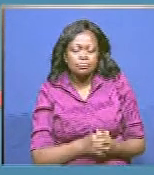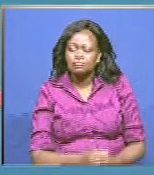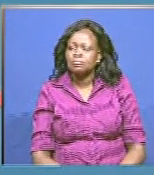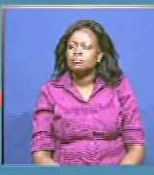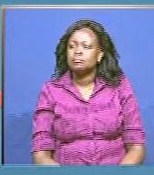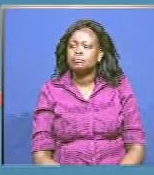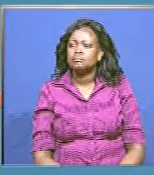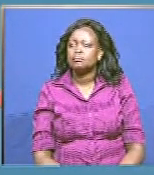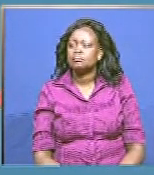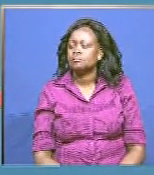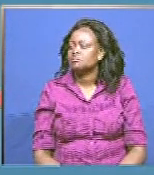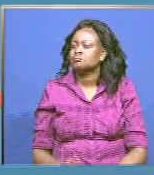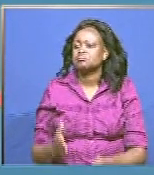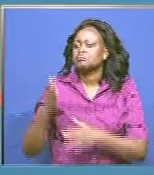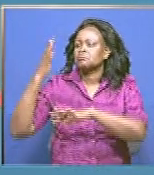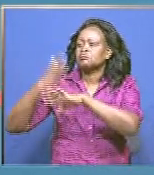That's not true.